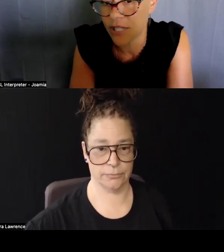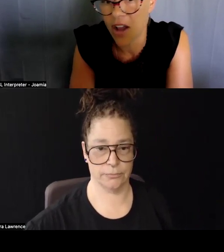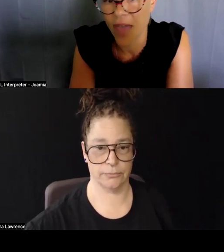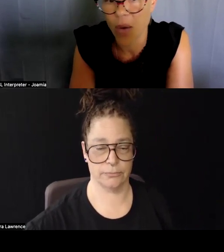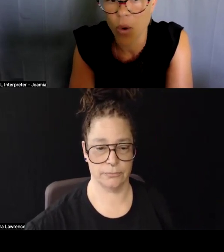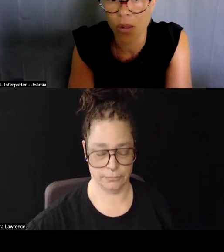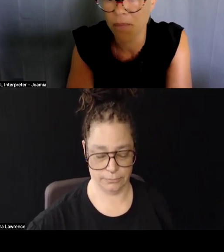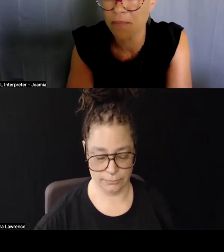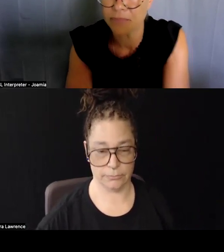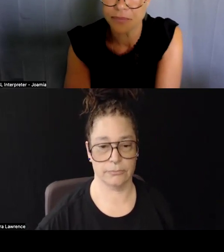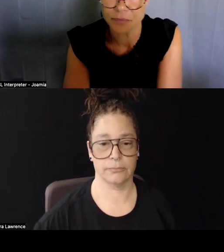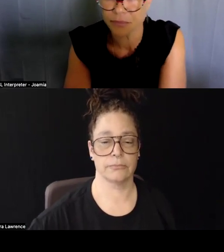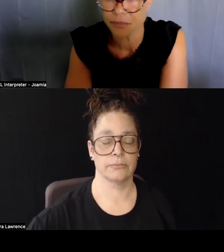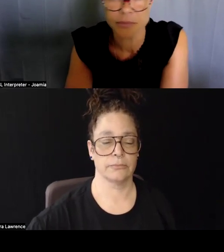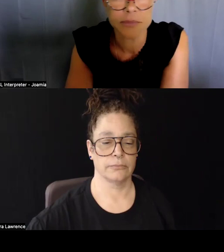to take on that role.